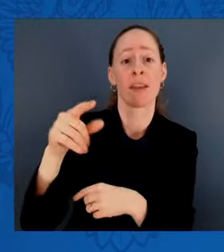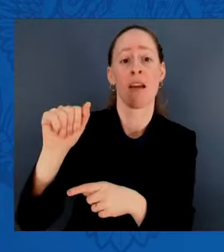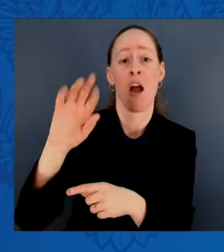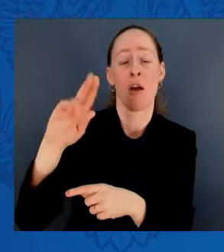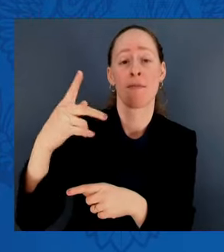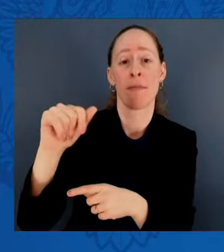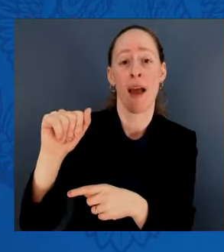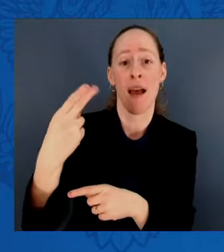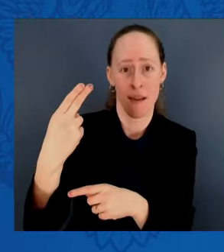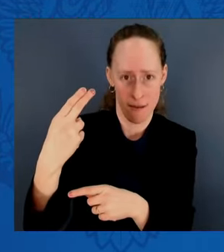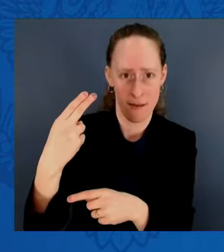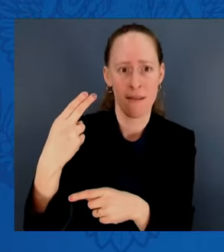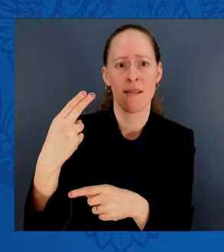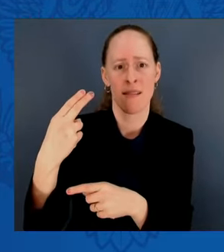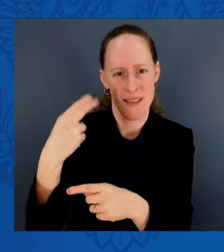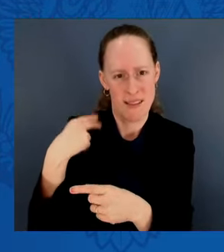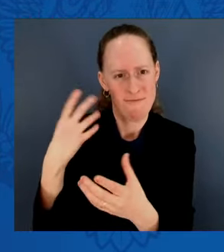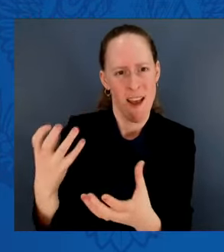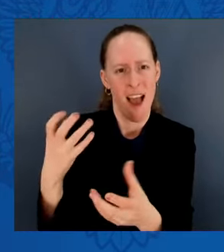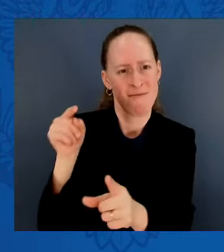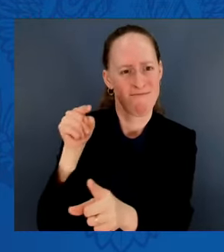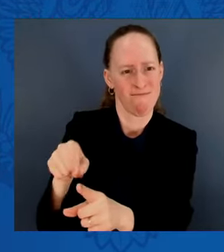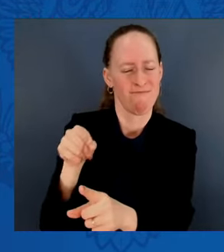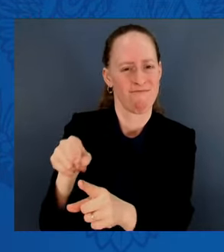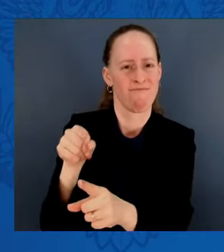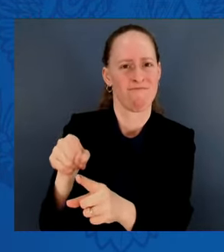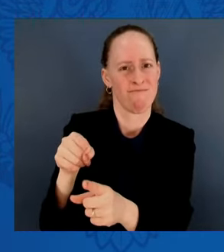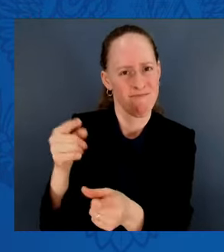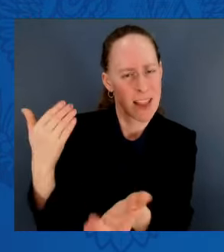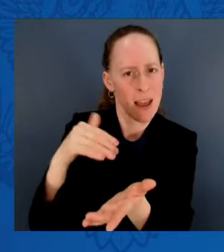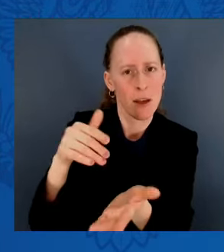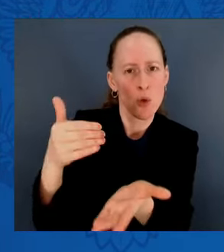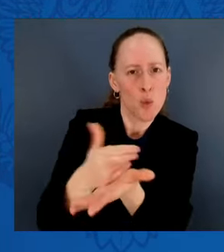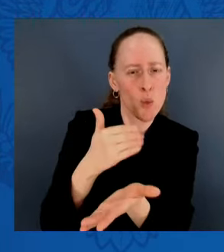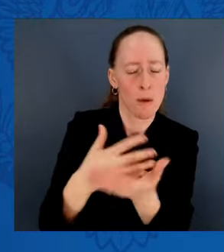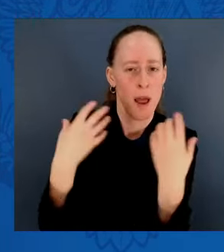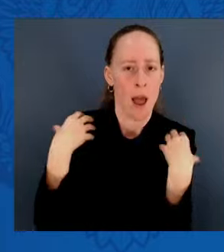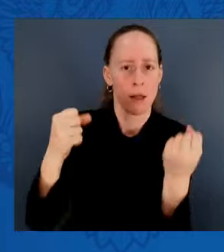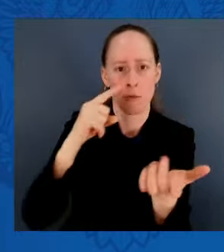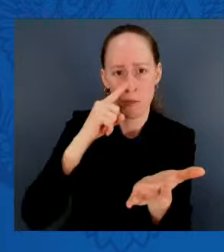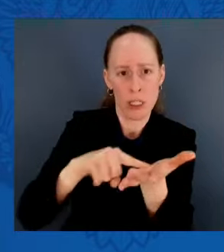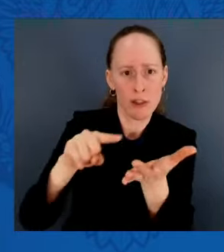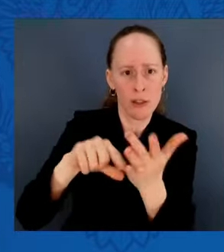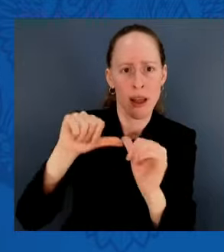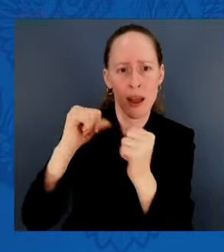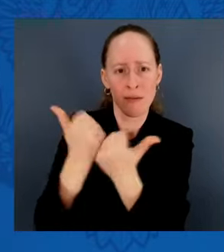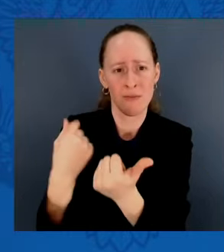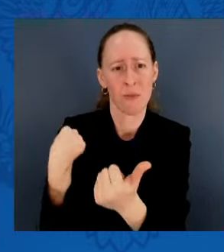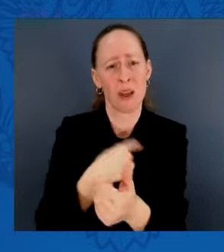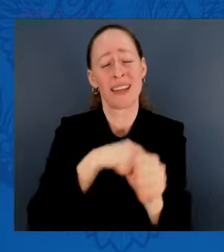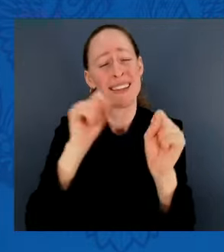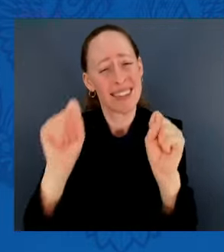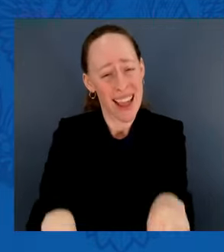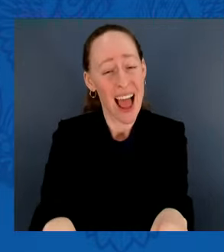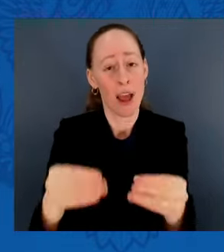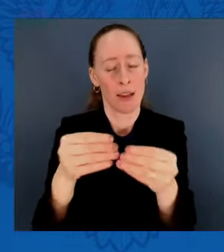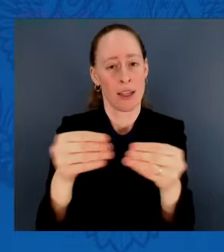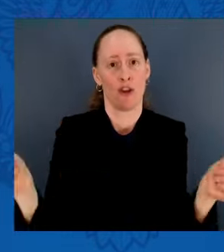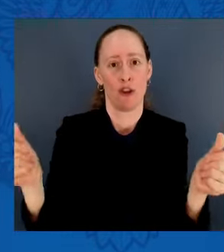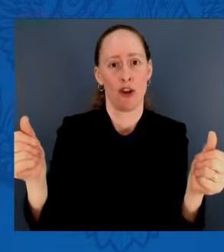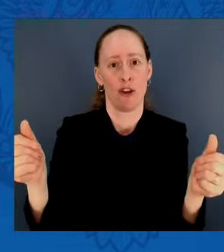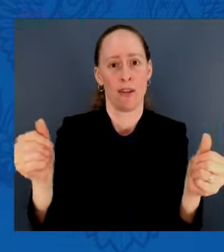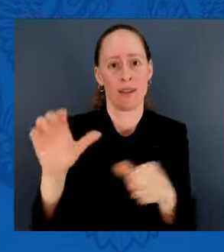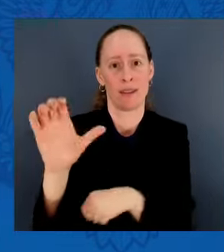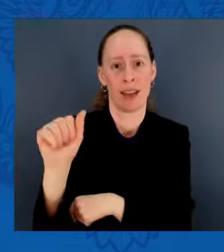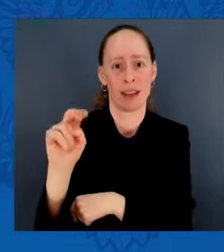remind us that we can do big things, like end cancer as we know it, and we will.